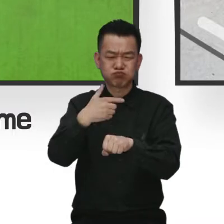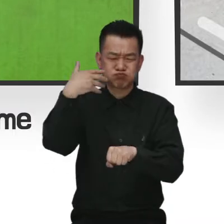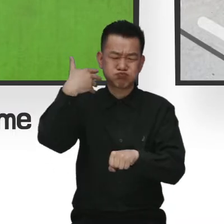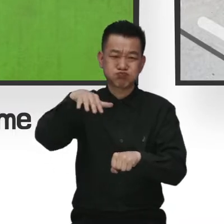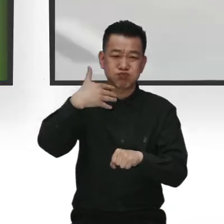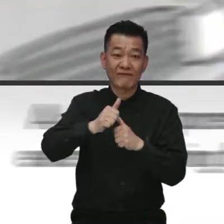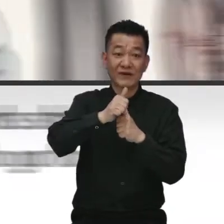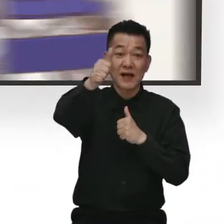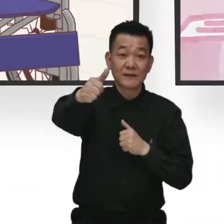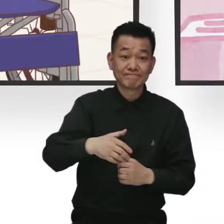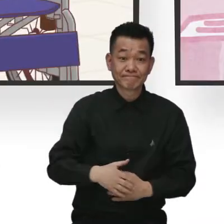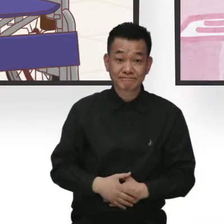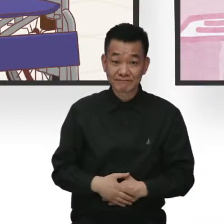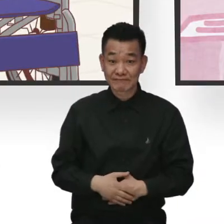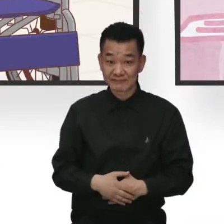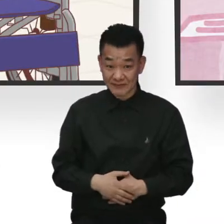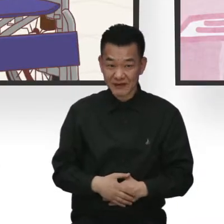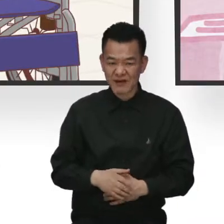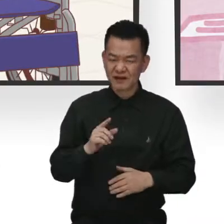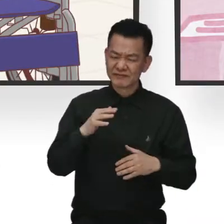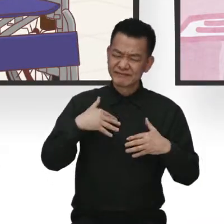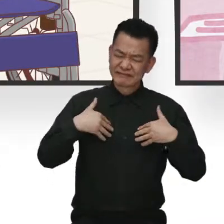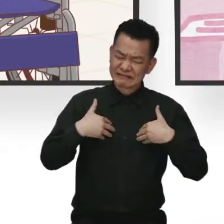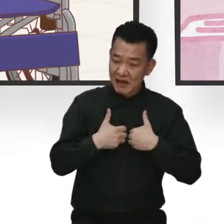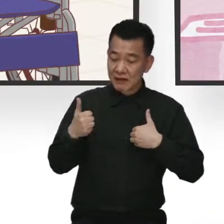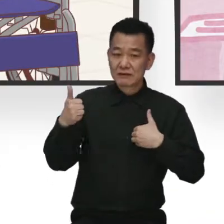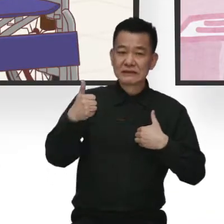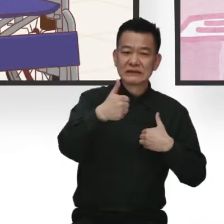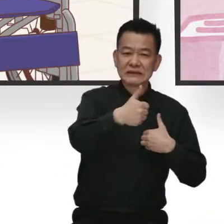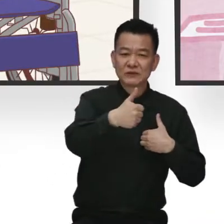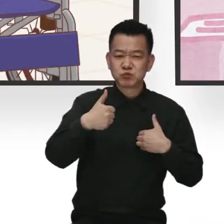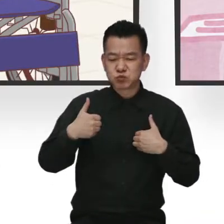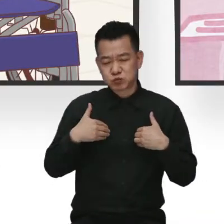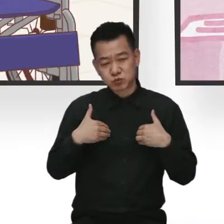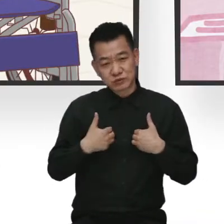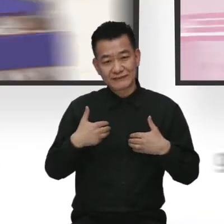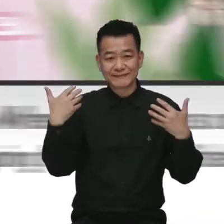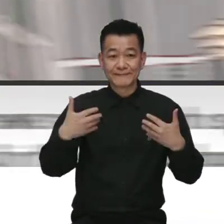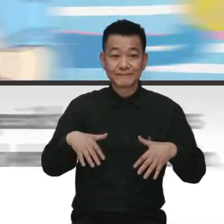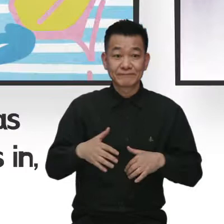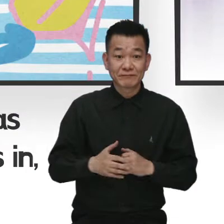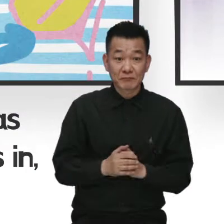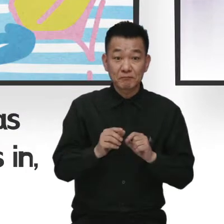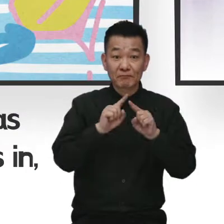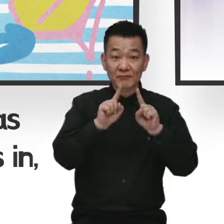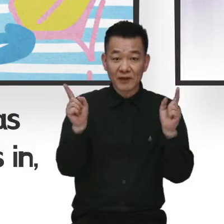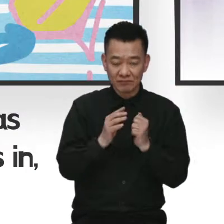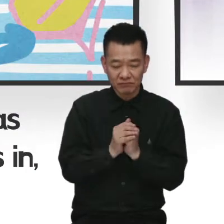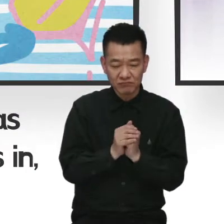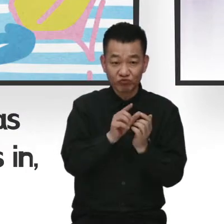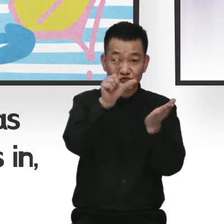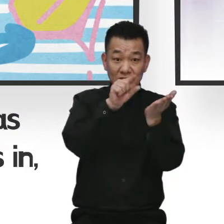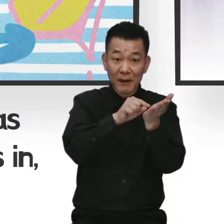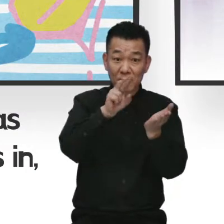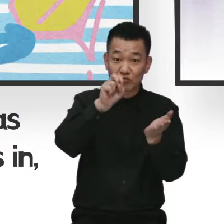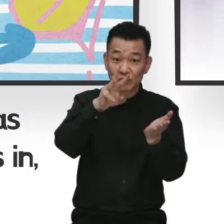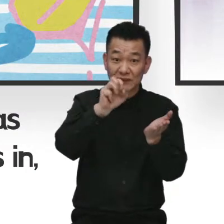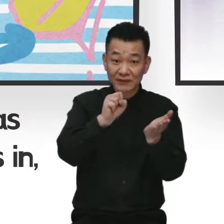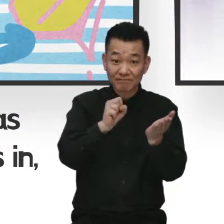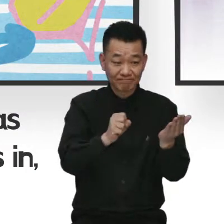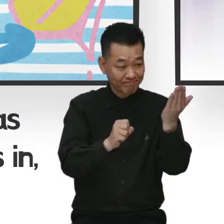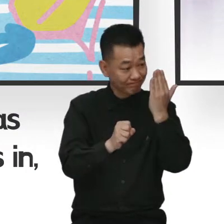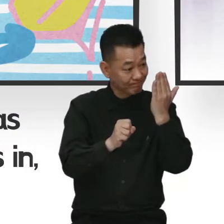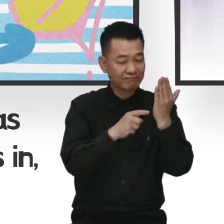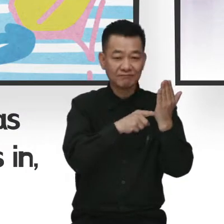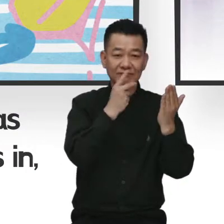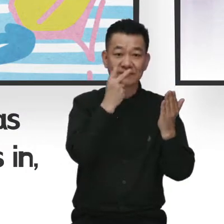home, commuting to school every day was hard work for A. But one day, it has been reported